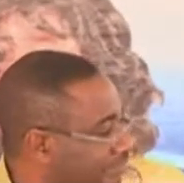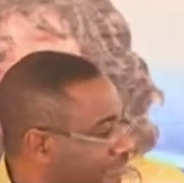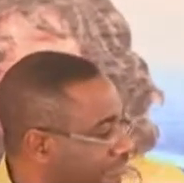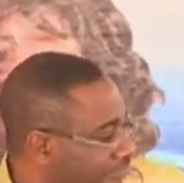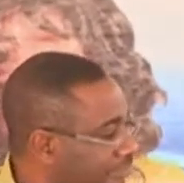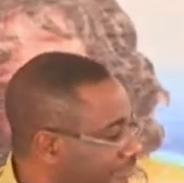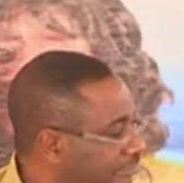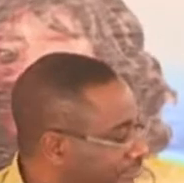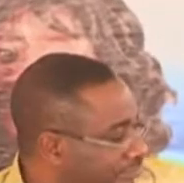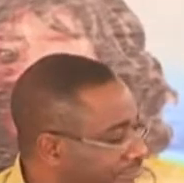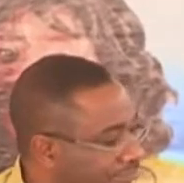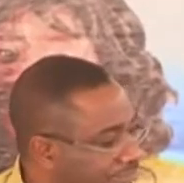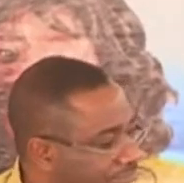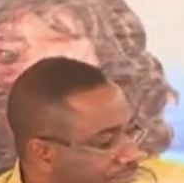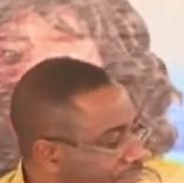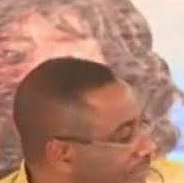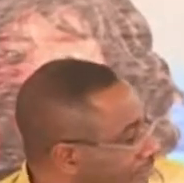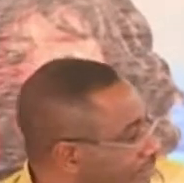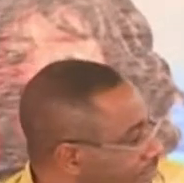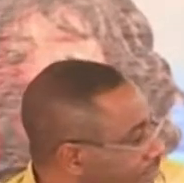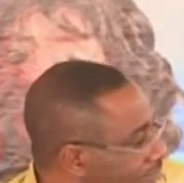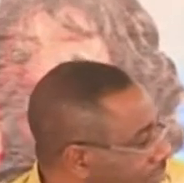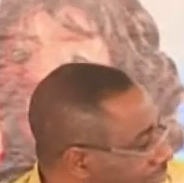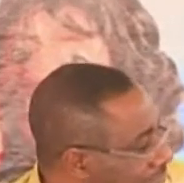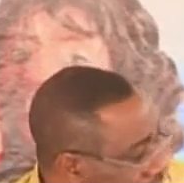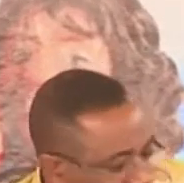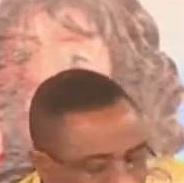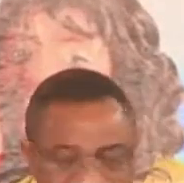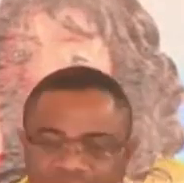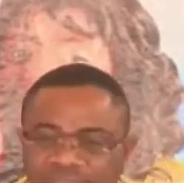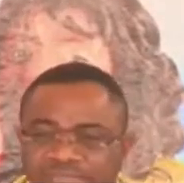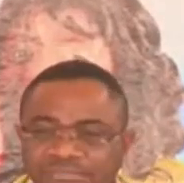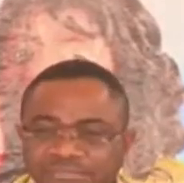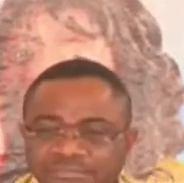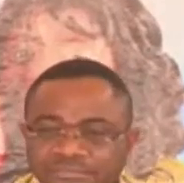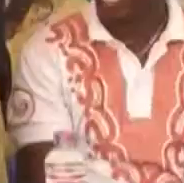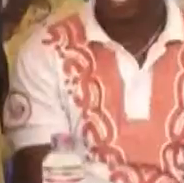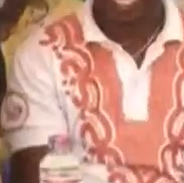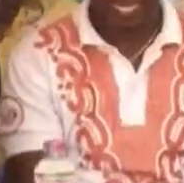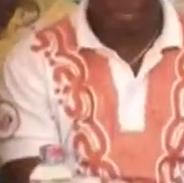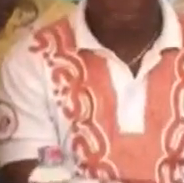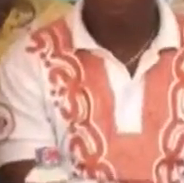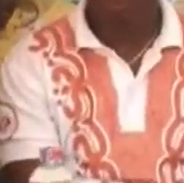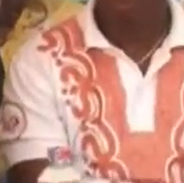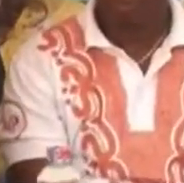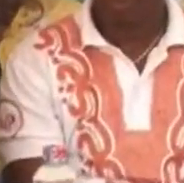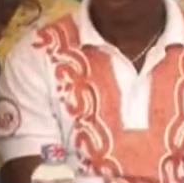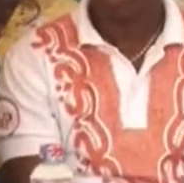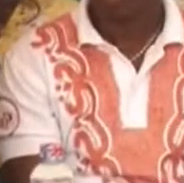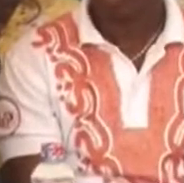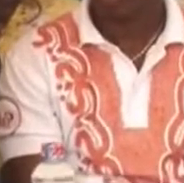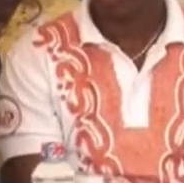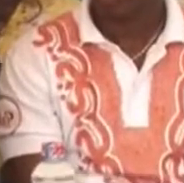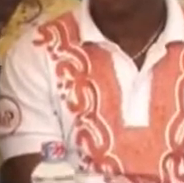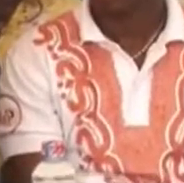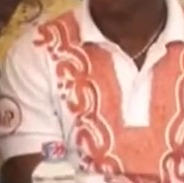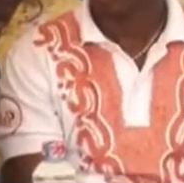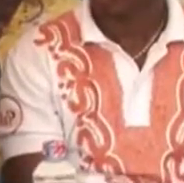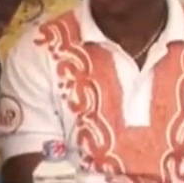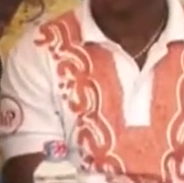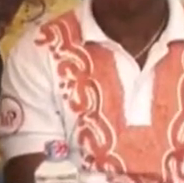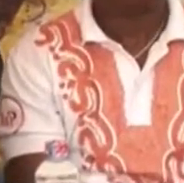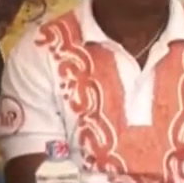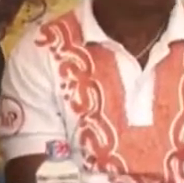Because let me tell you, a lot of Ghanaians don't have interest in this area because they think they cannot make